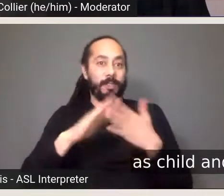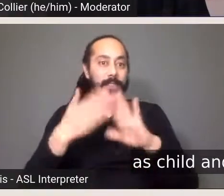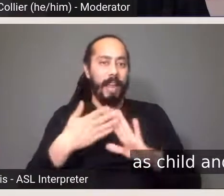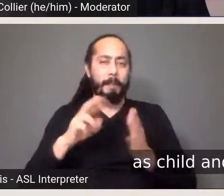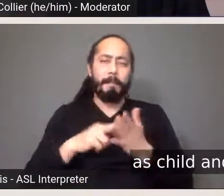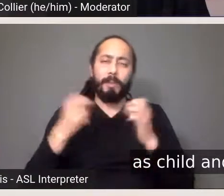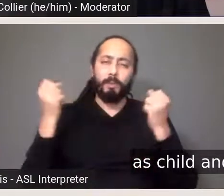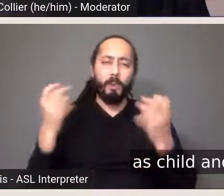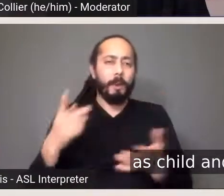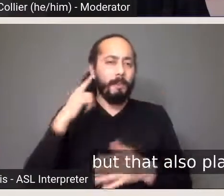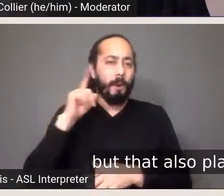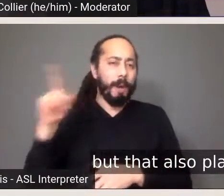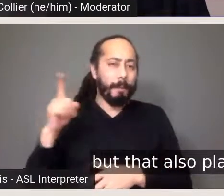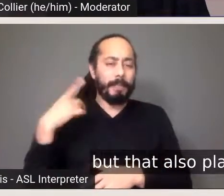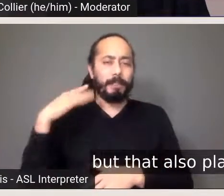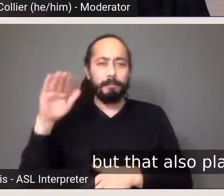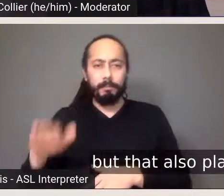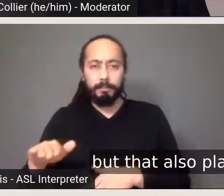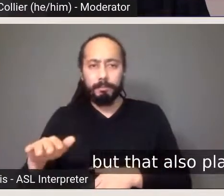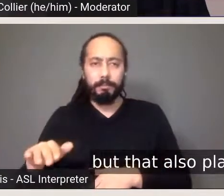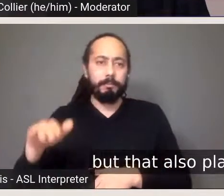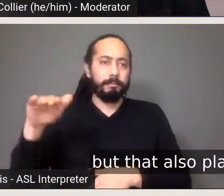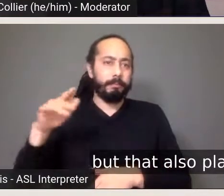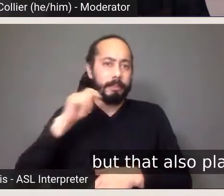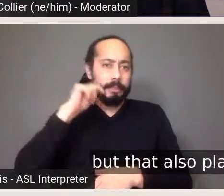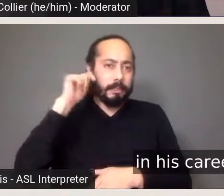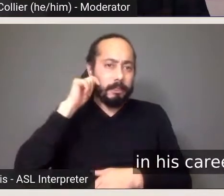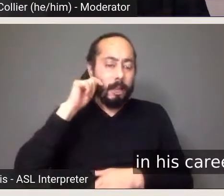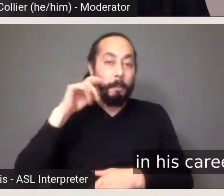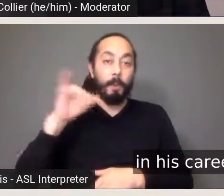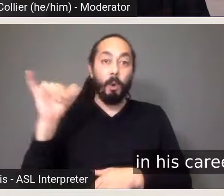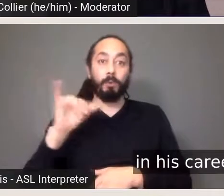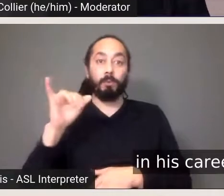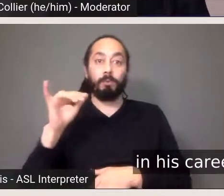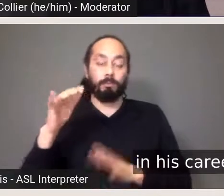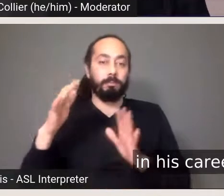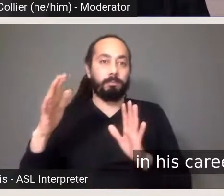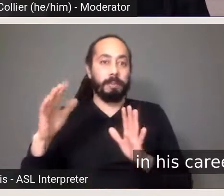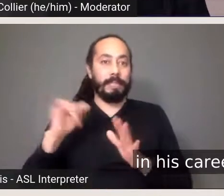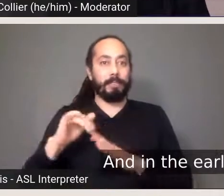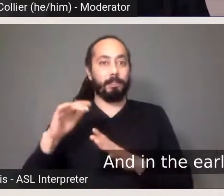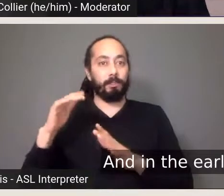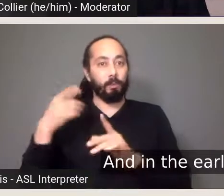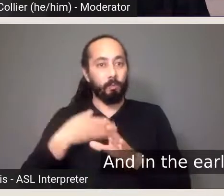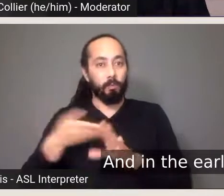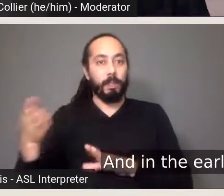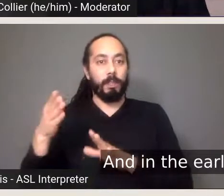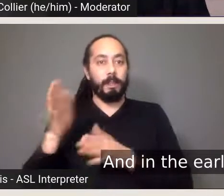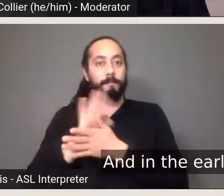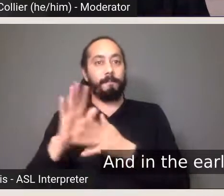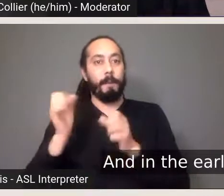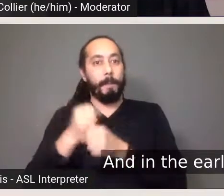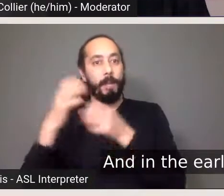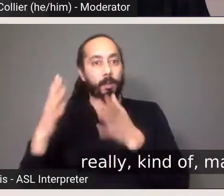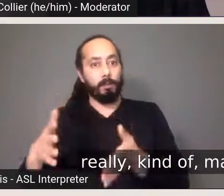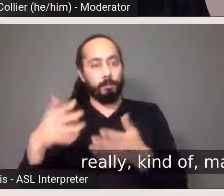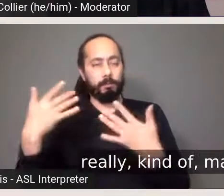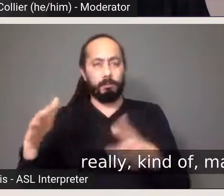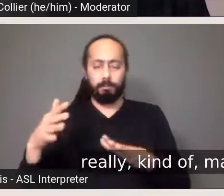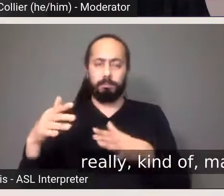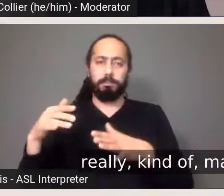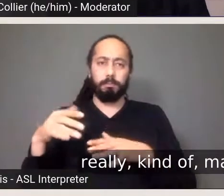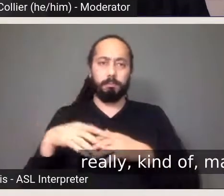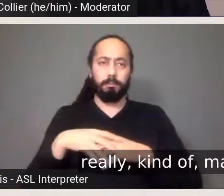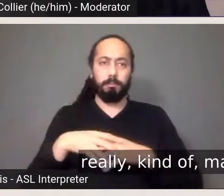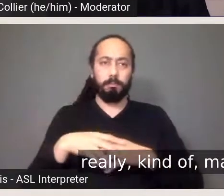child and his adolescence, but then also played such a pivotal role in his career as a filmmaker. And in the early years when he was really